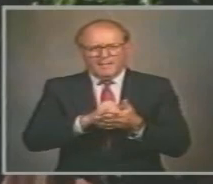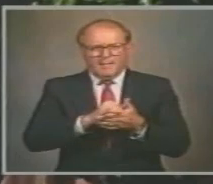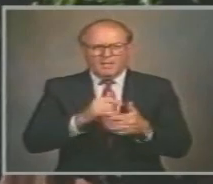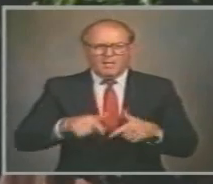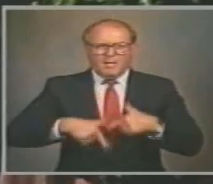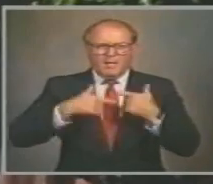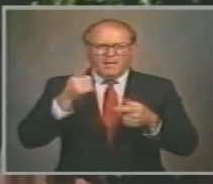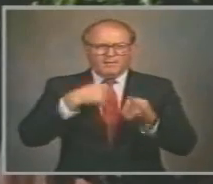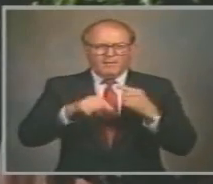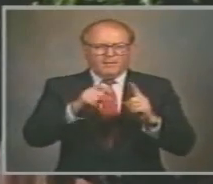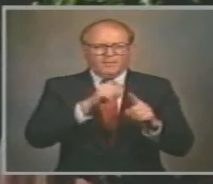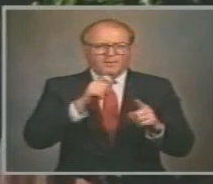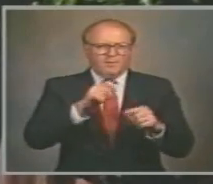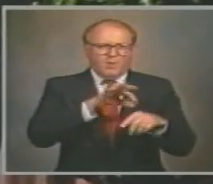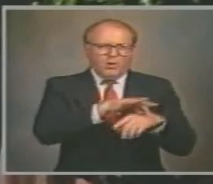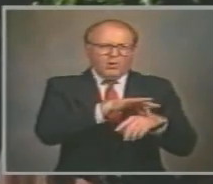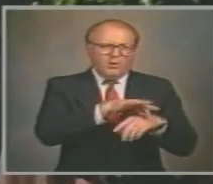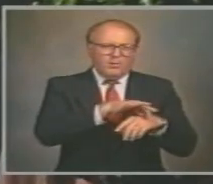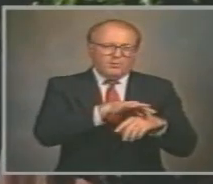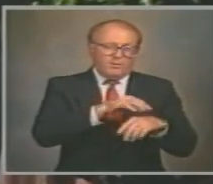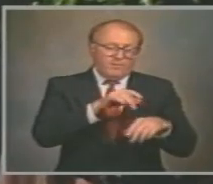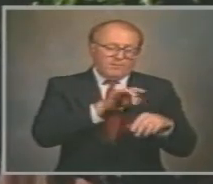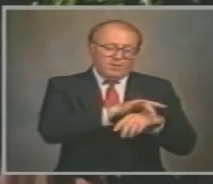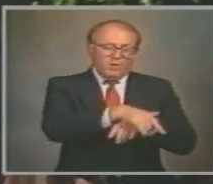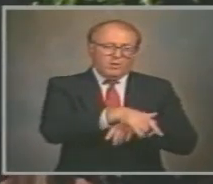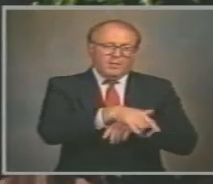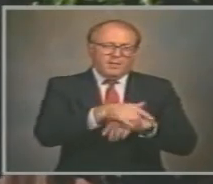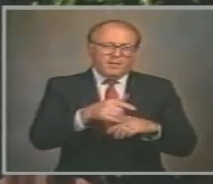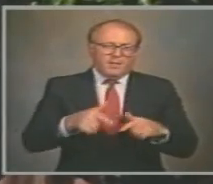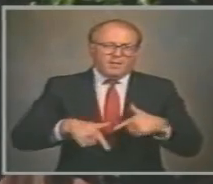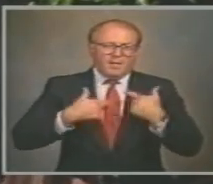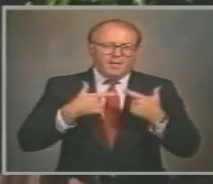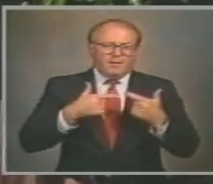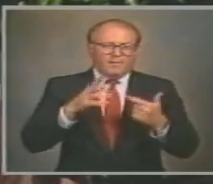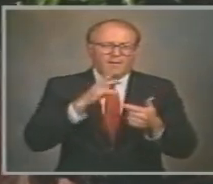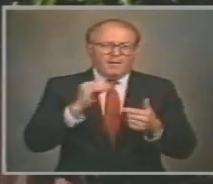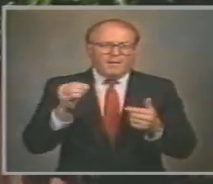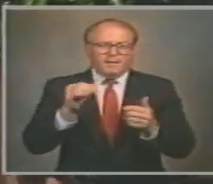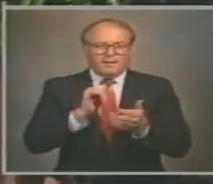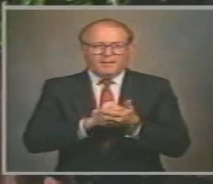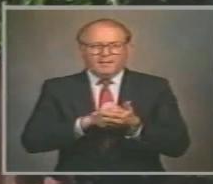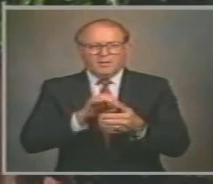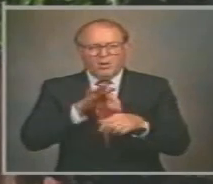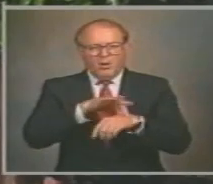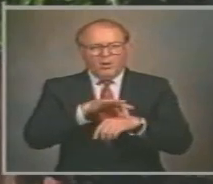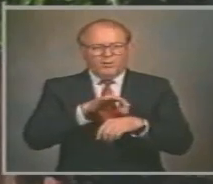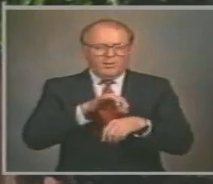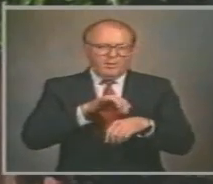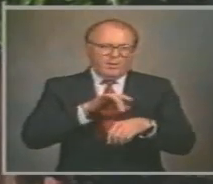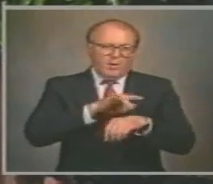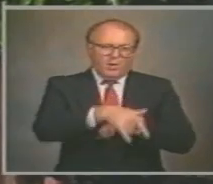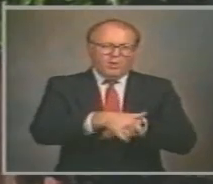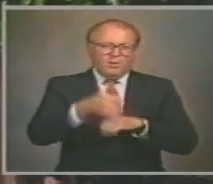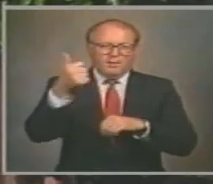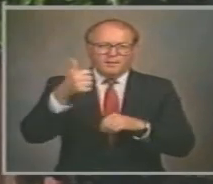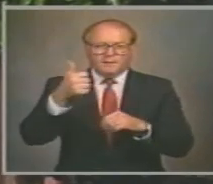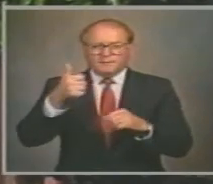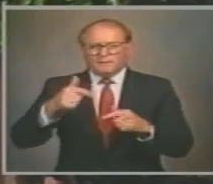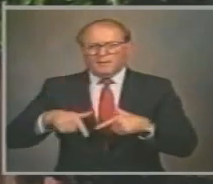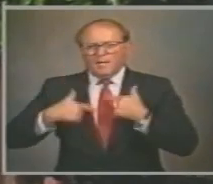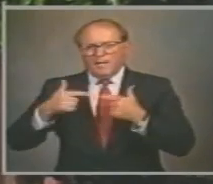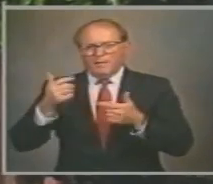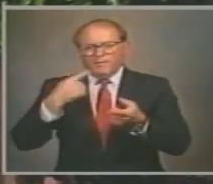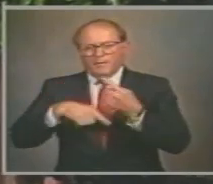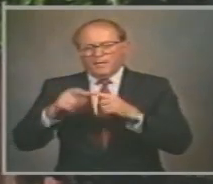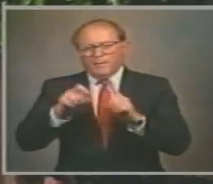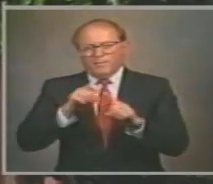of life whose fossils are absent, and it must follow that the earliest forms of life came from no